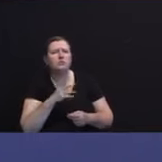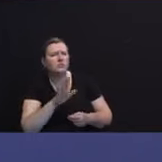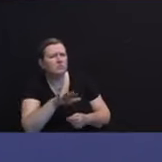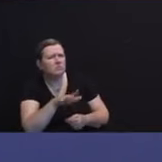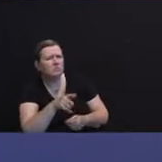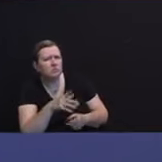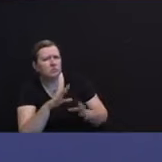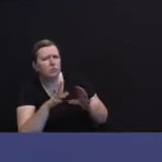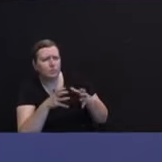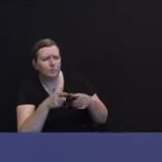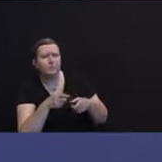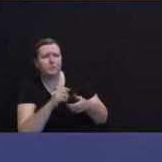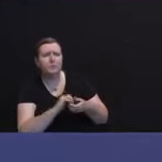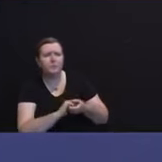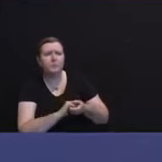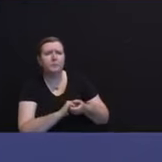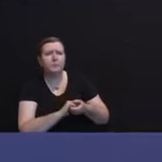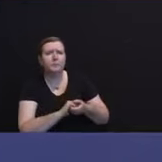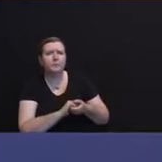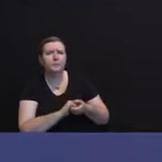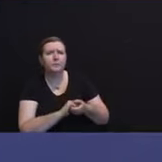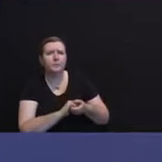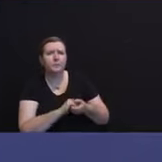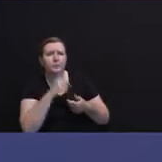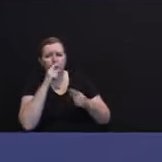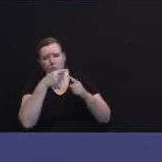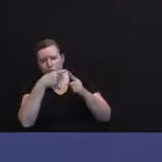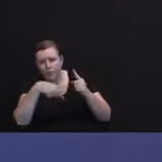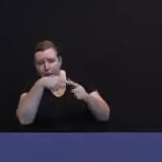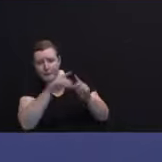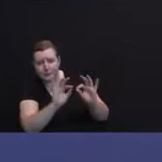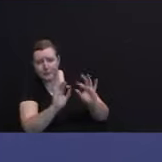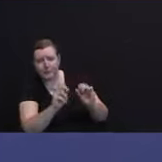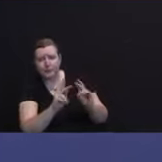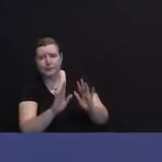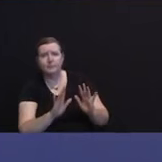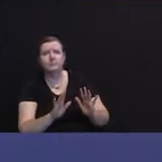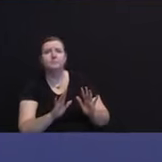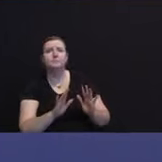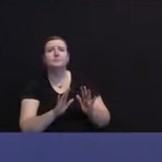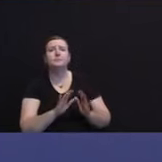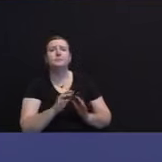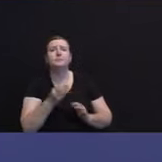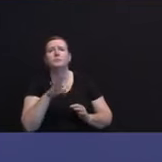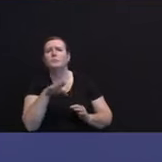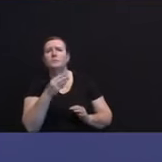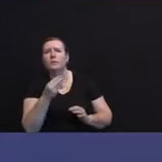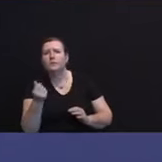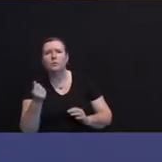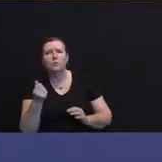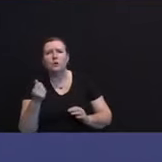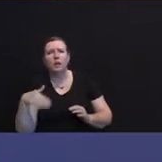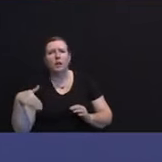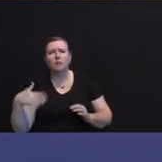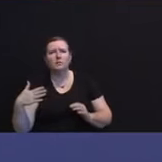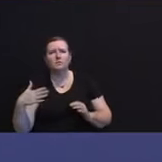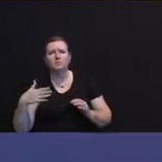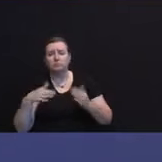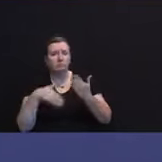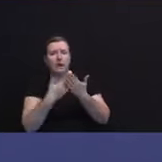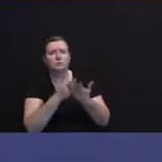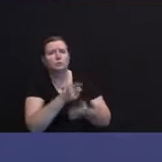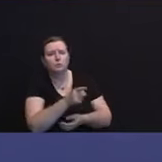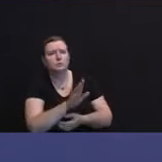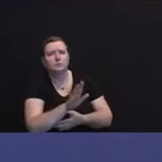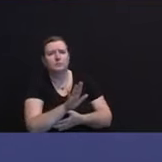think it is indicative, it's further indicative. This is one of the few that we haven't gotten to. Our batting average in terms of doing what we promised we would do